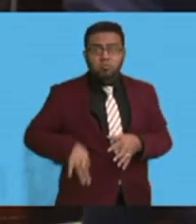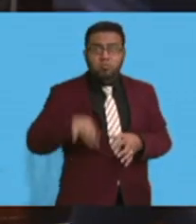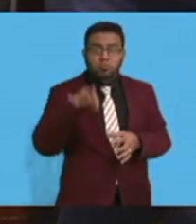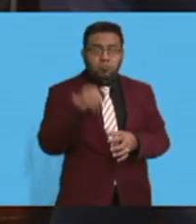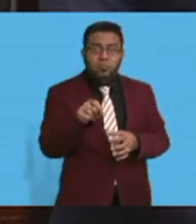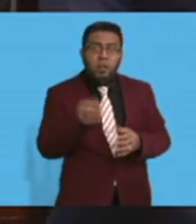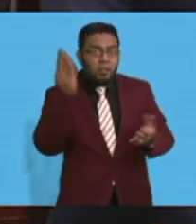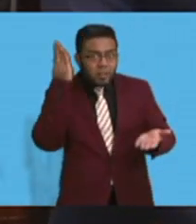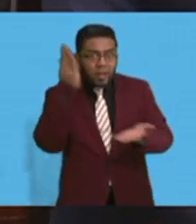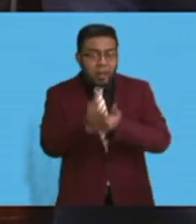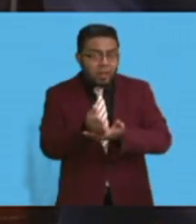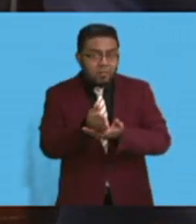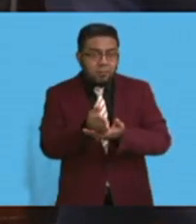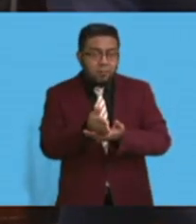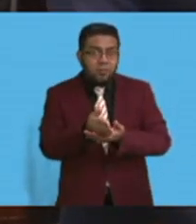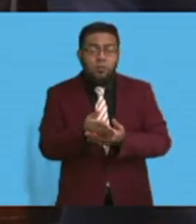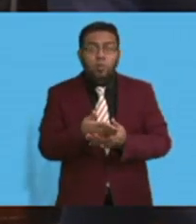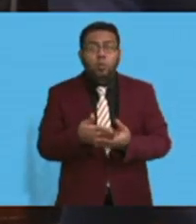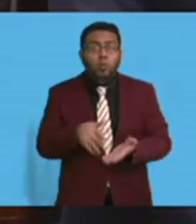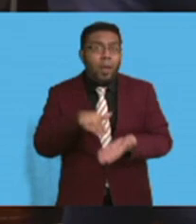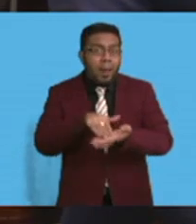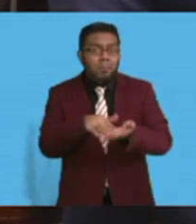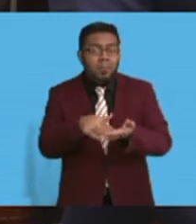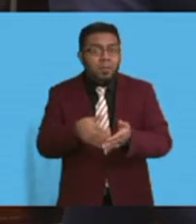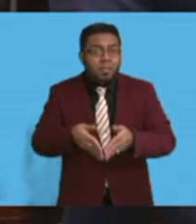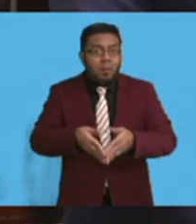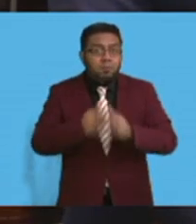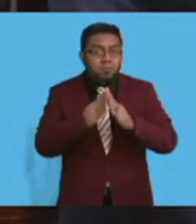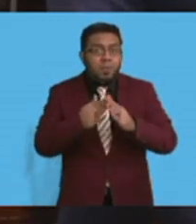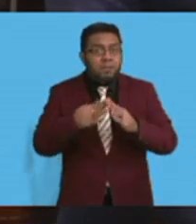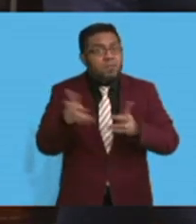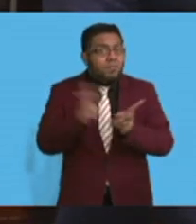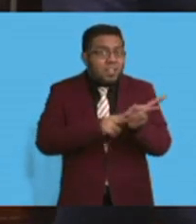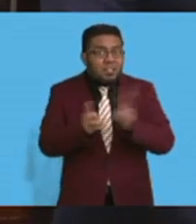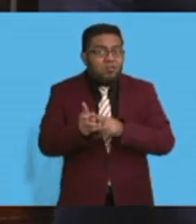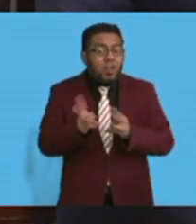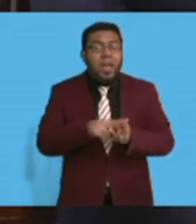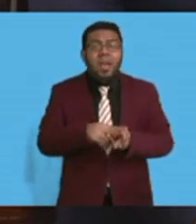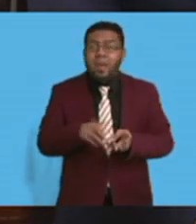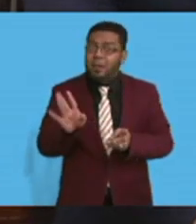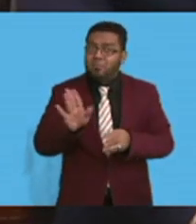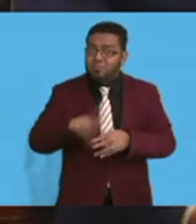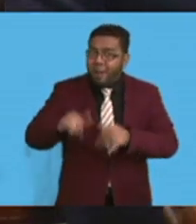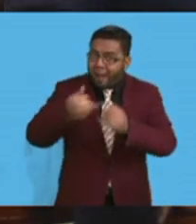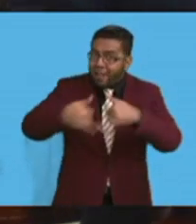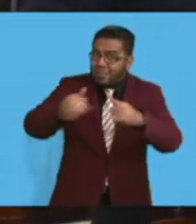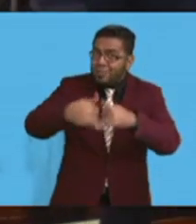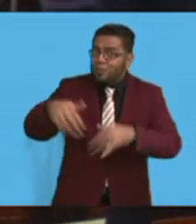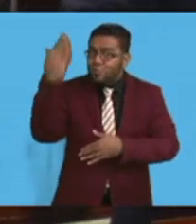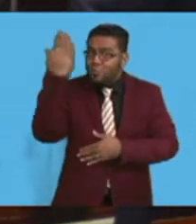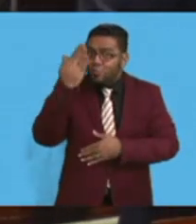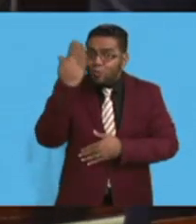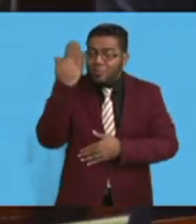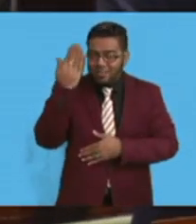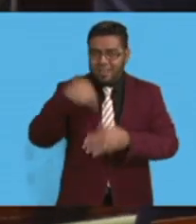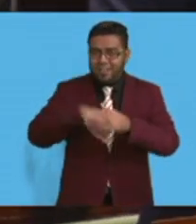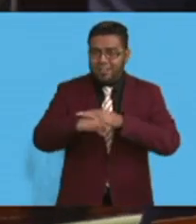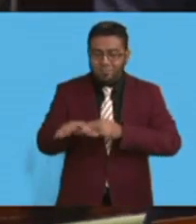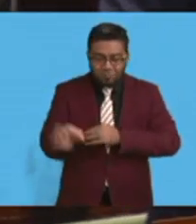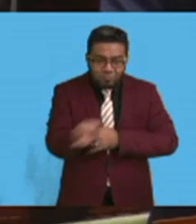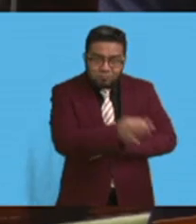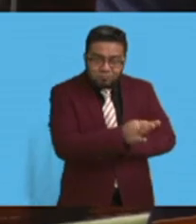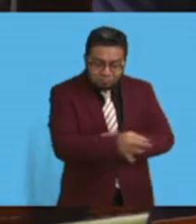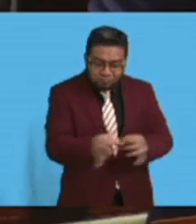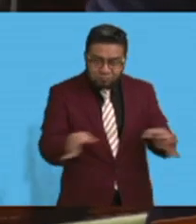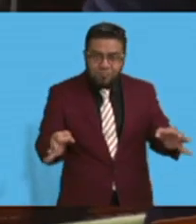an account that helps fund the construction of schools in rural and maritime areas of Fiji. And we urge the august members of this House who do have children